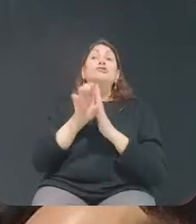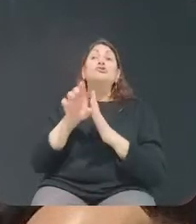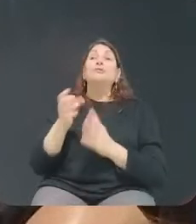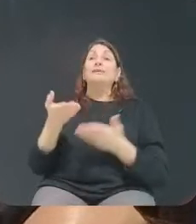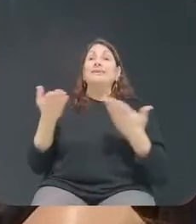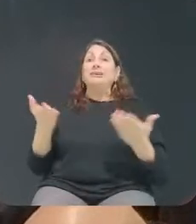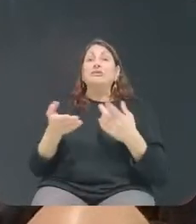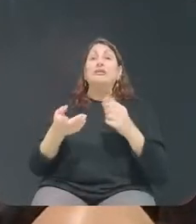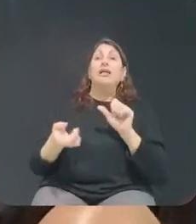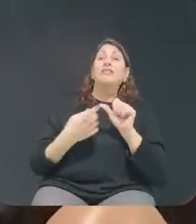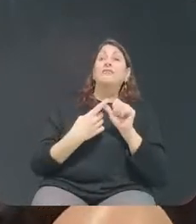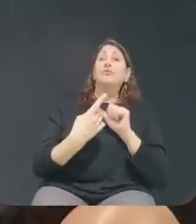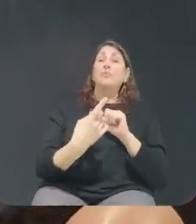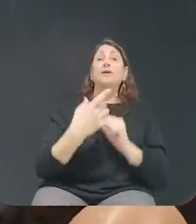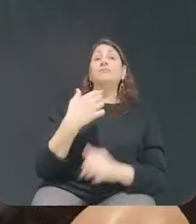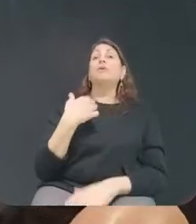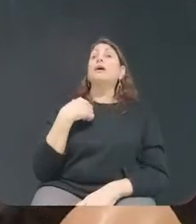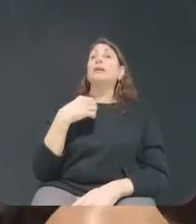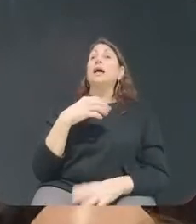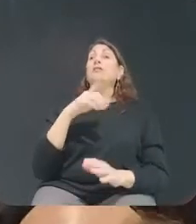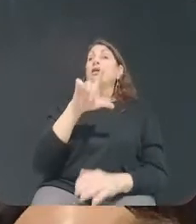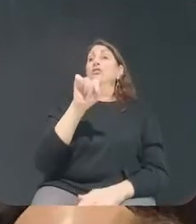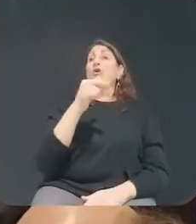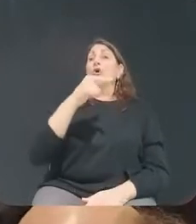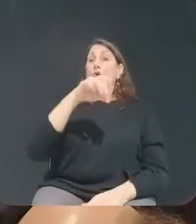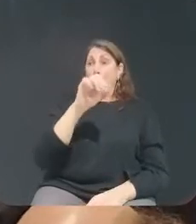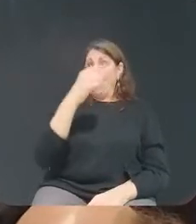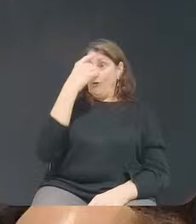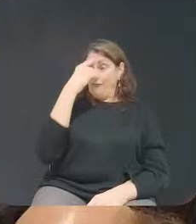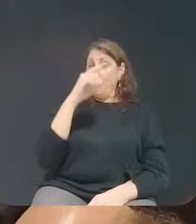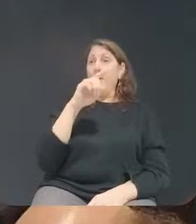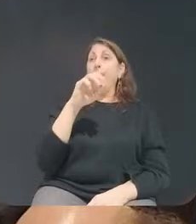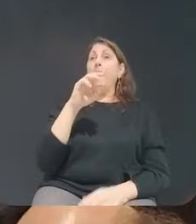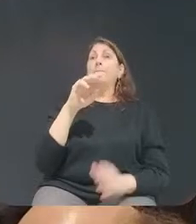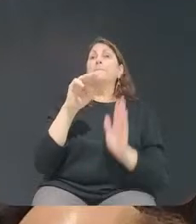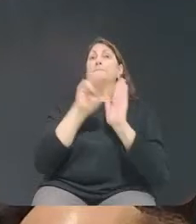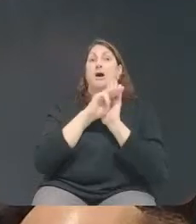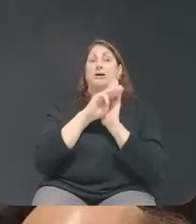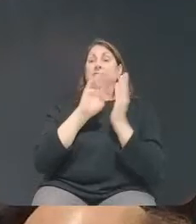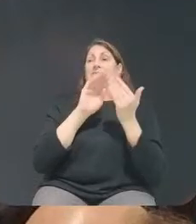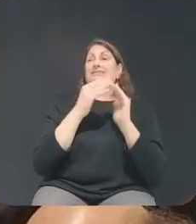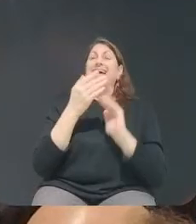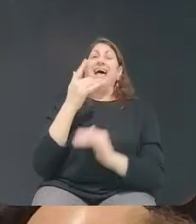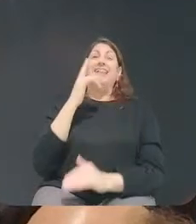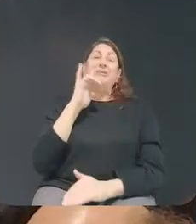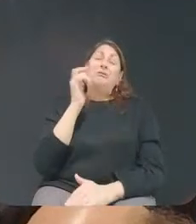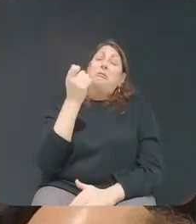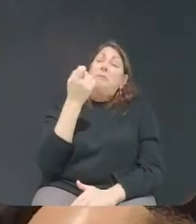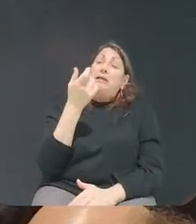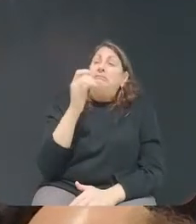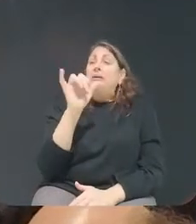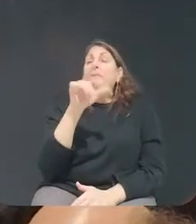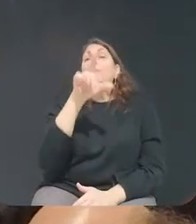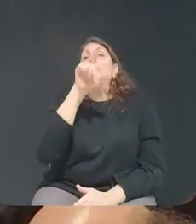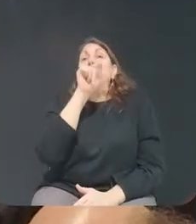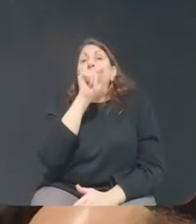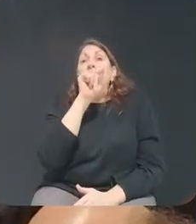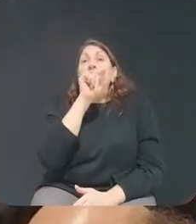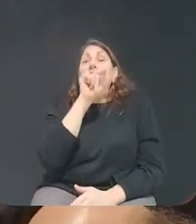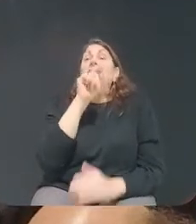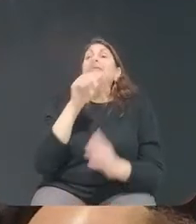the logo for Model Cities, which is roughly in the shape of a bird and would sometimes include the phrase, "make it